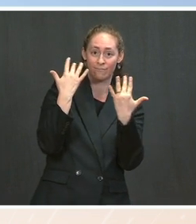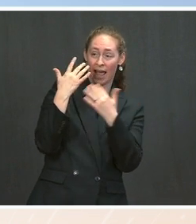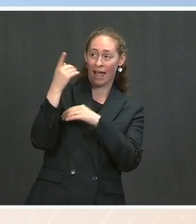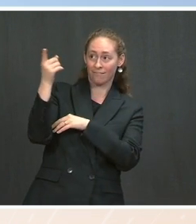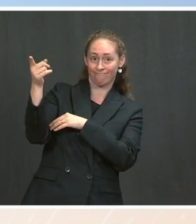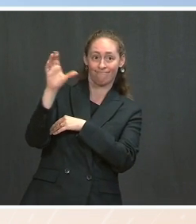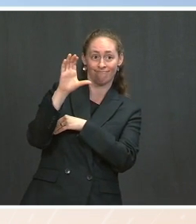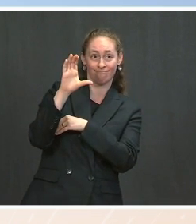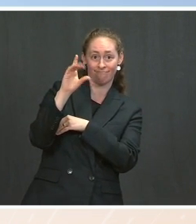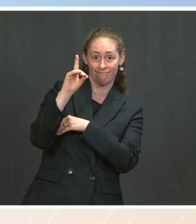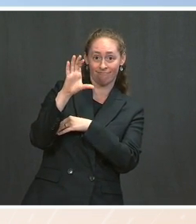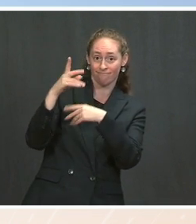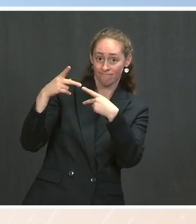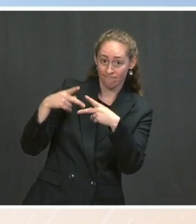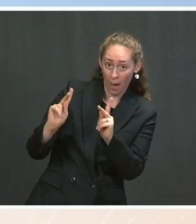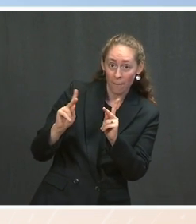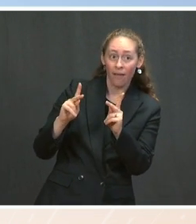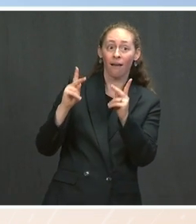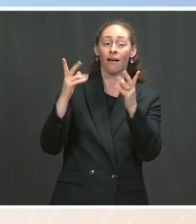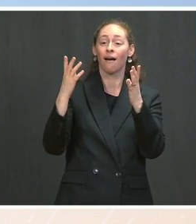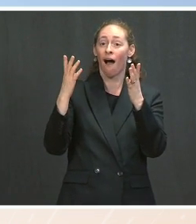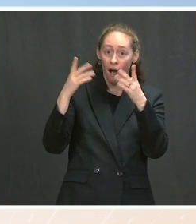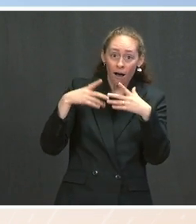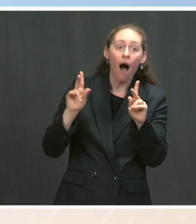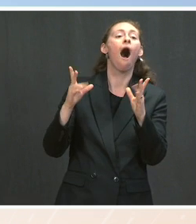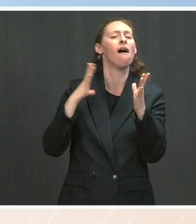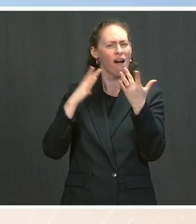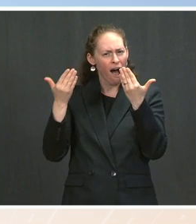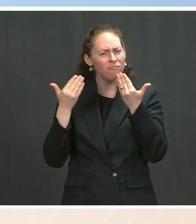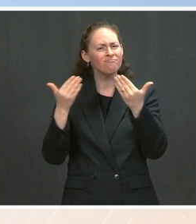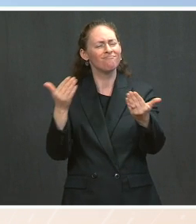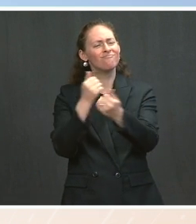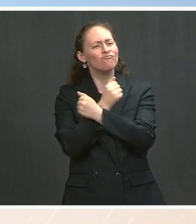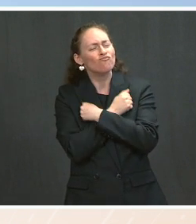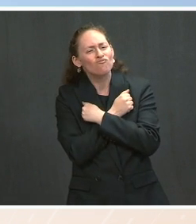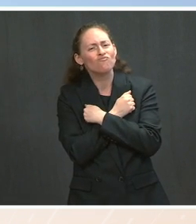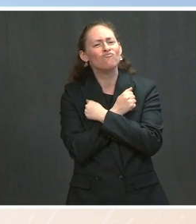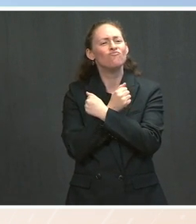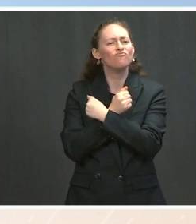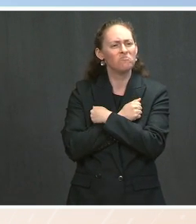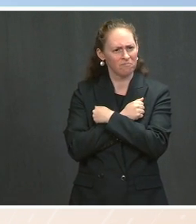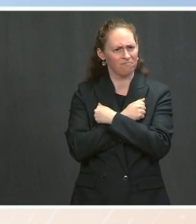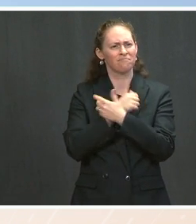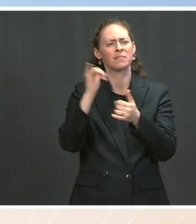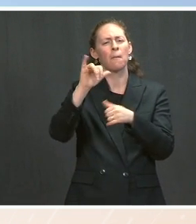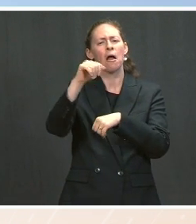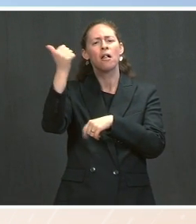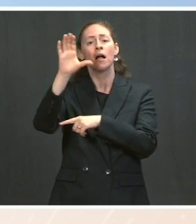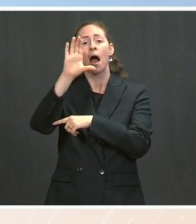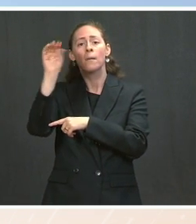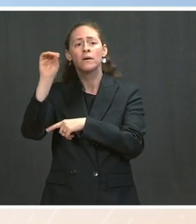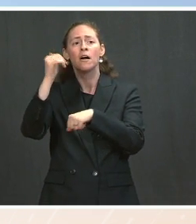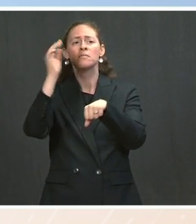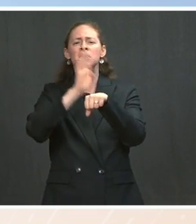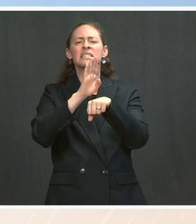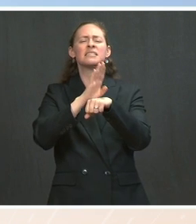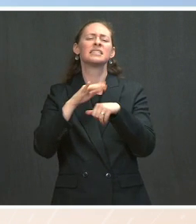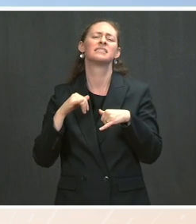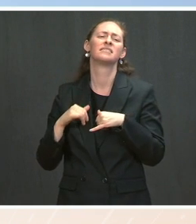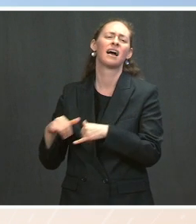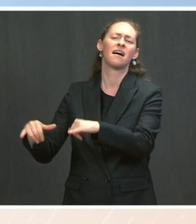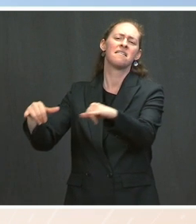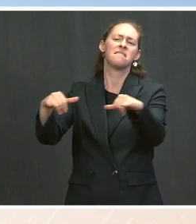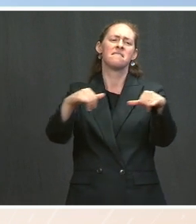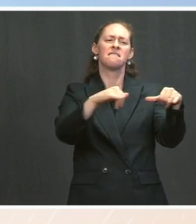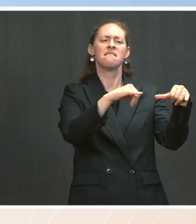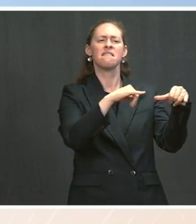certainly abide by. So we are, as many organizations and companies are, working to implement these guidelines here at the